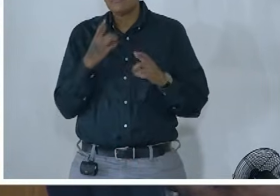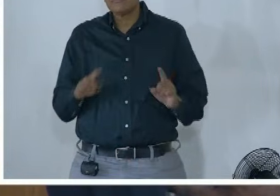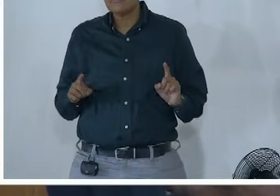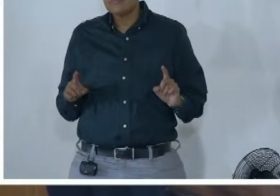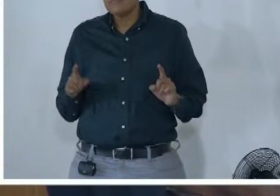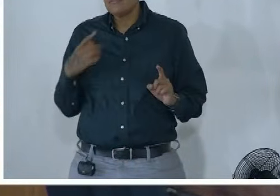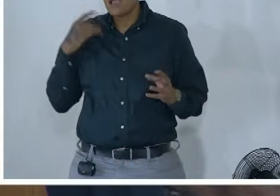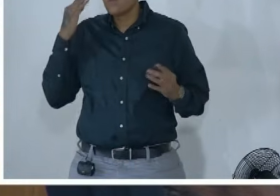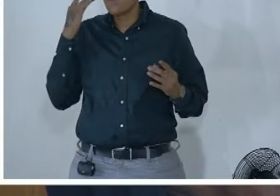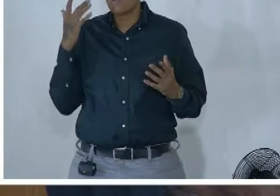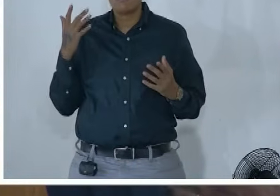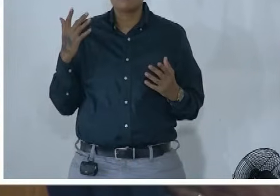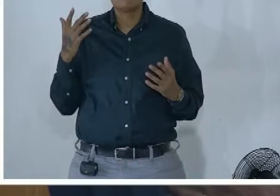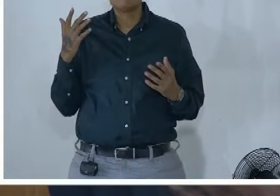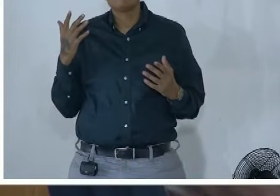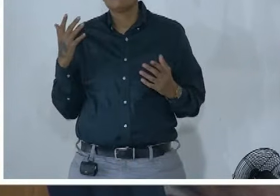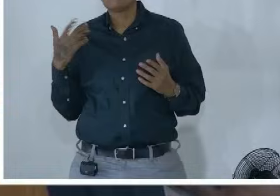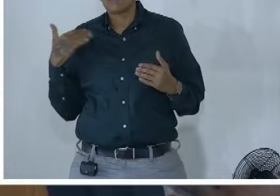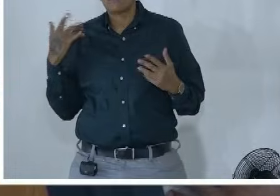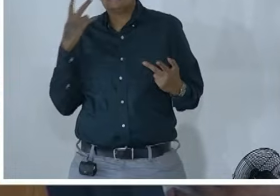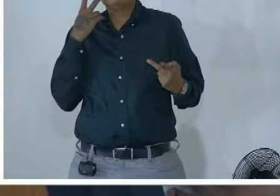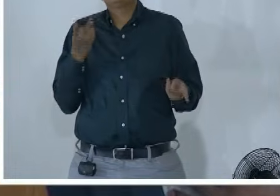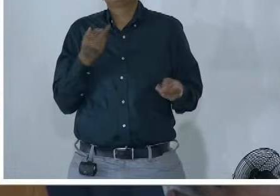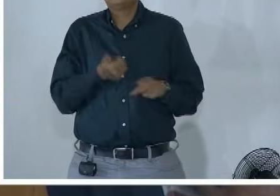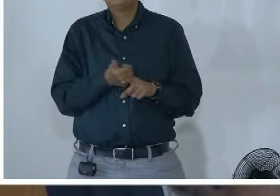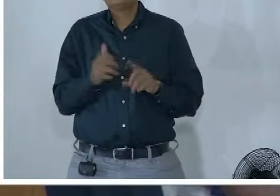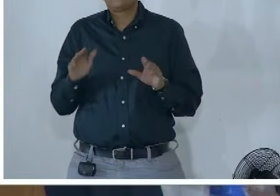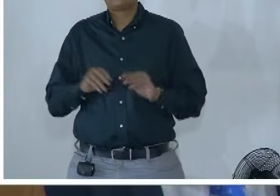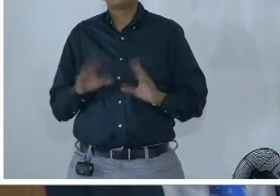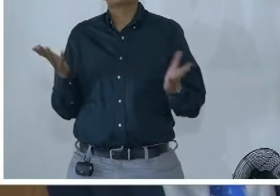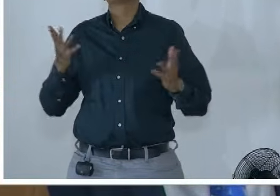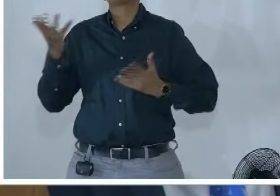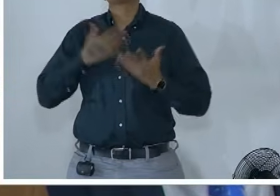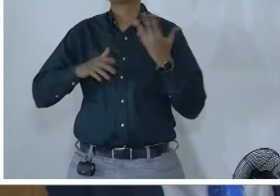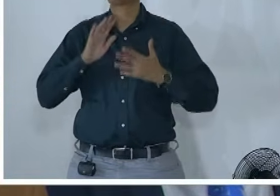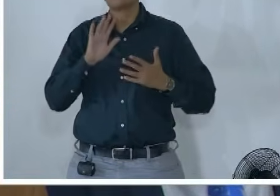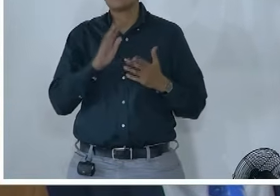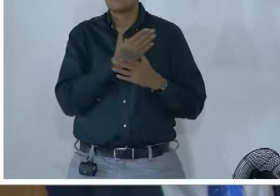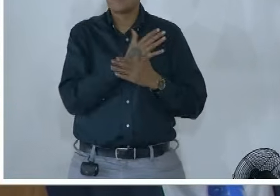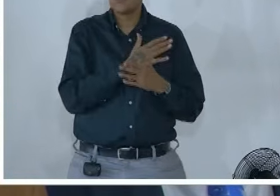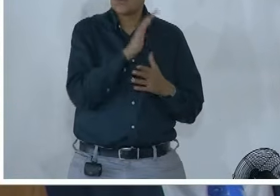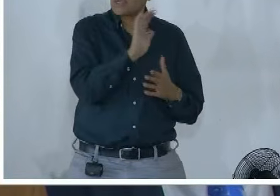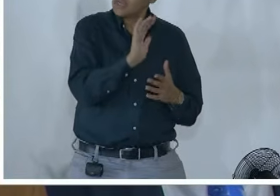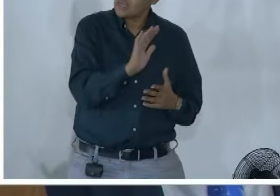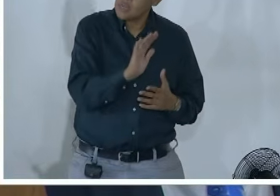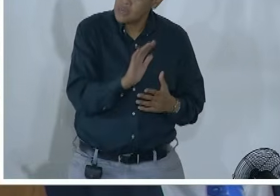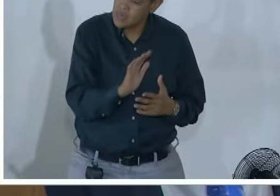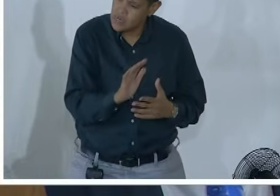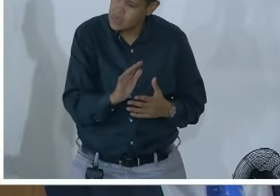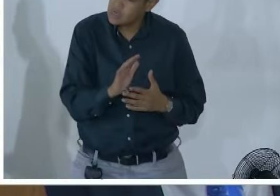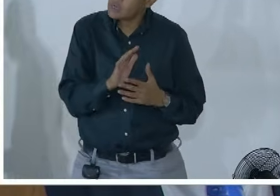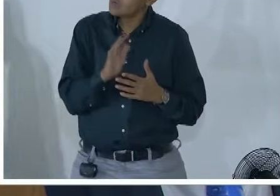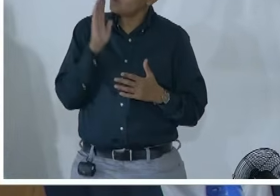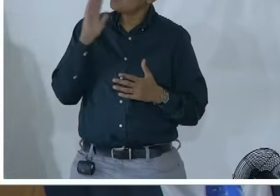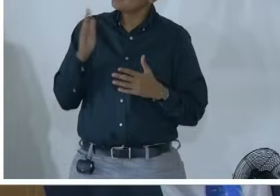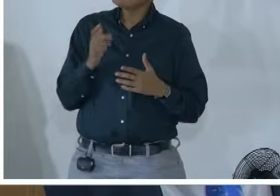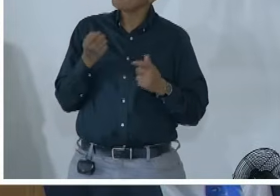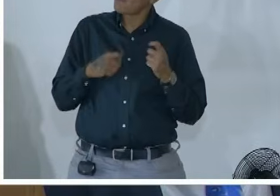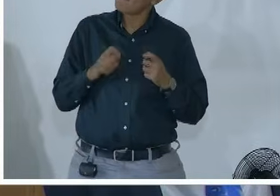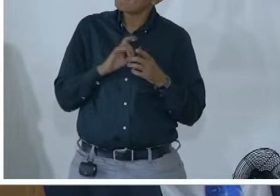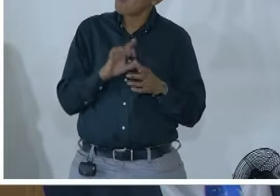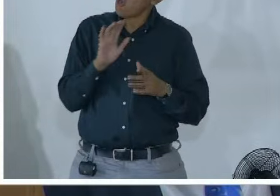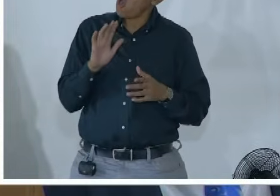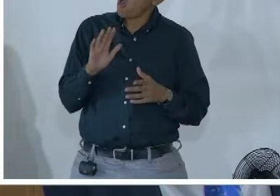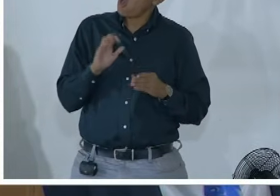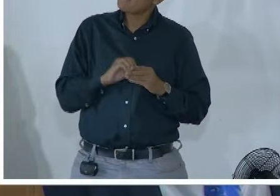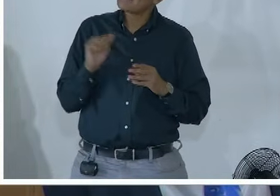I wondered, I didn't see, it wasn't clear what the interaction is will be between the reform